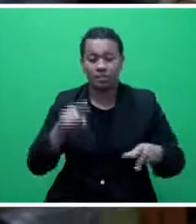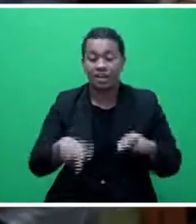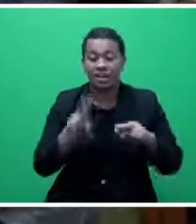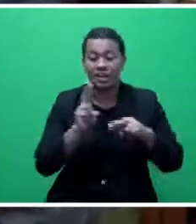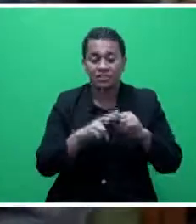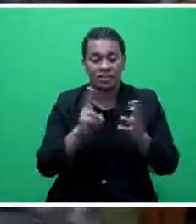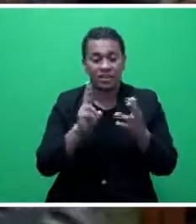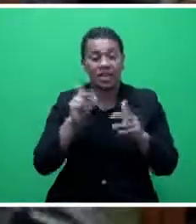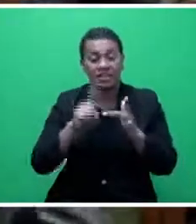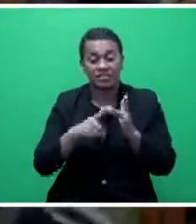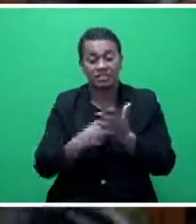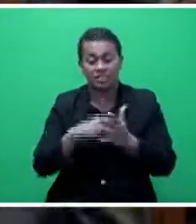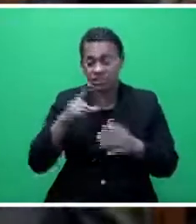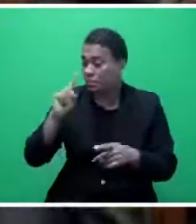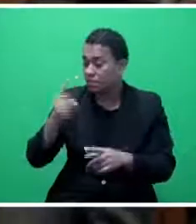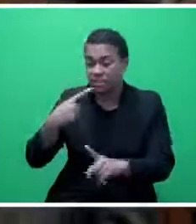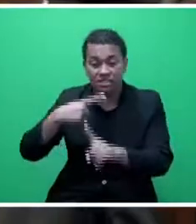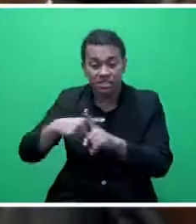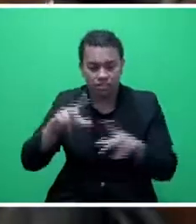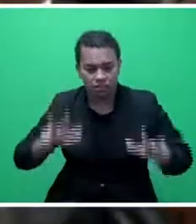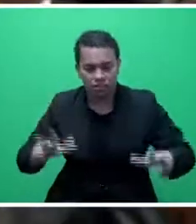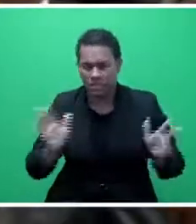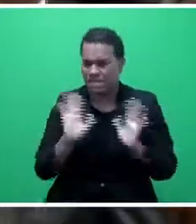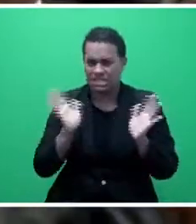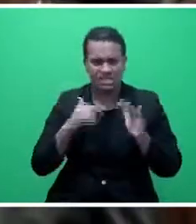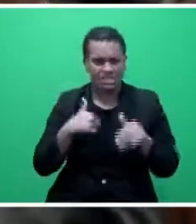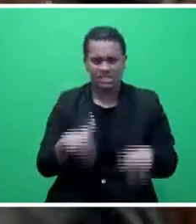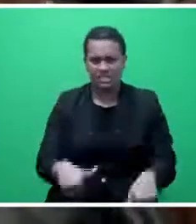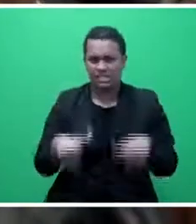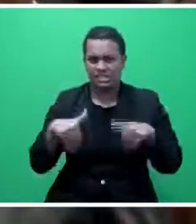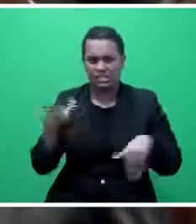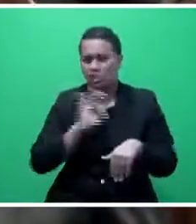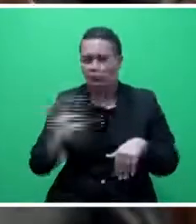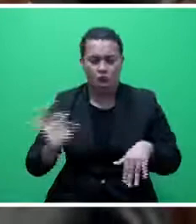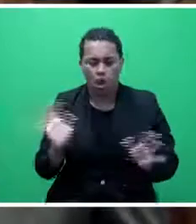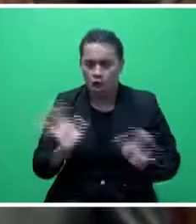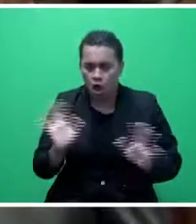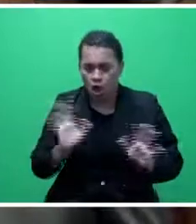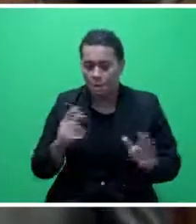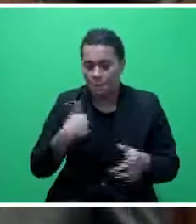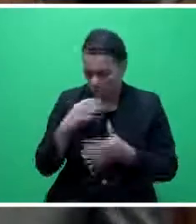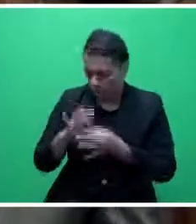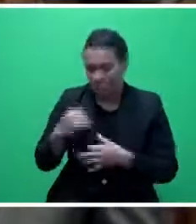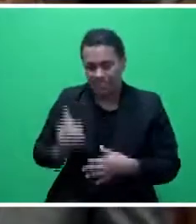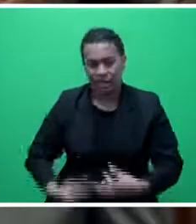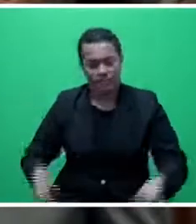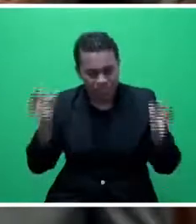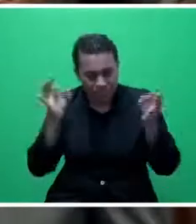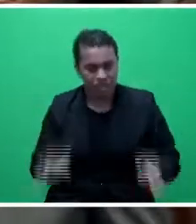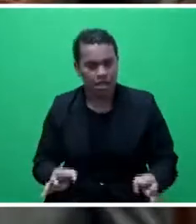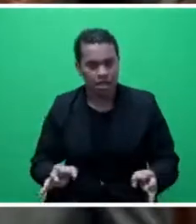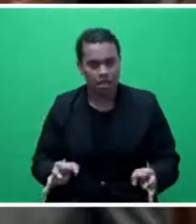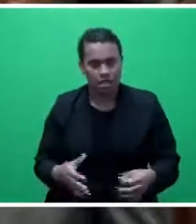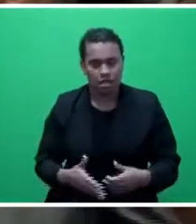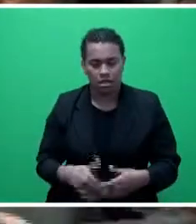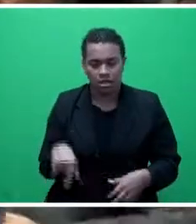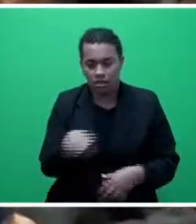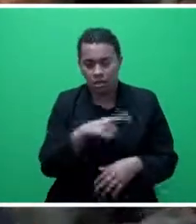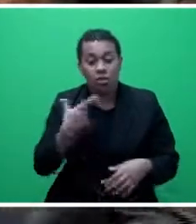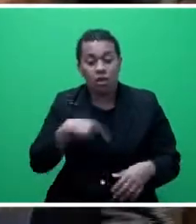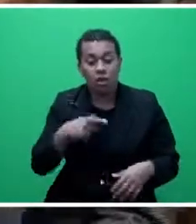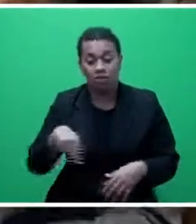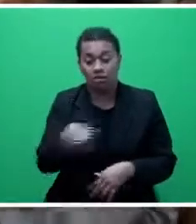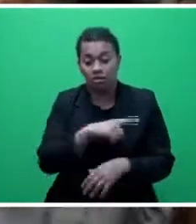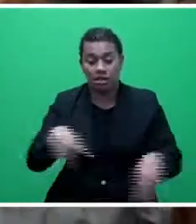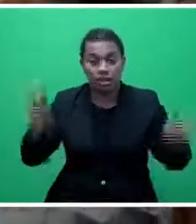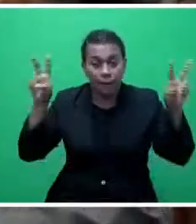no. We need to do it on our own terms. We are doing it on our own terms. Because the whole philosophy of PESA Plus, Mr.